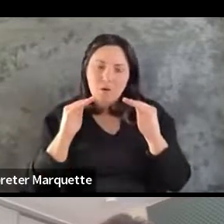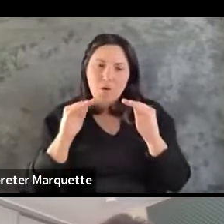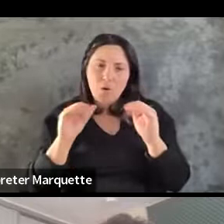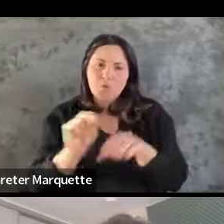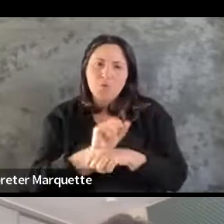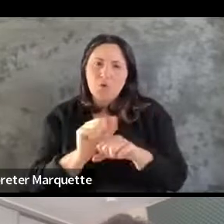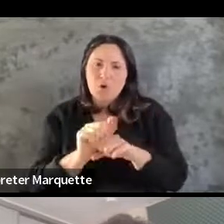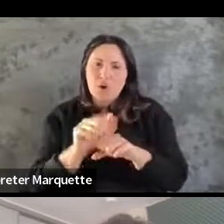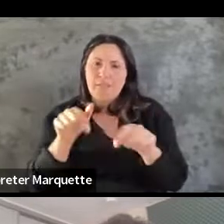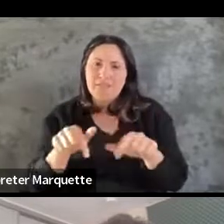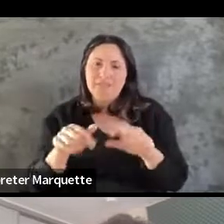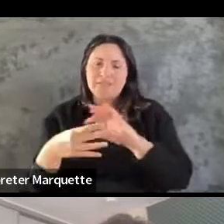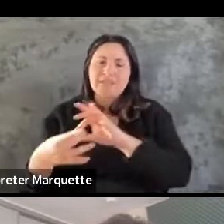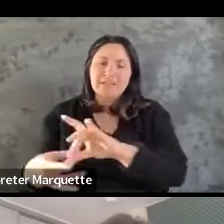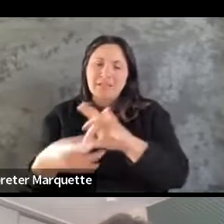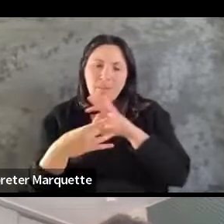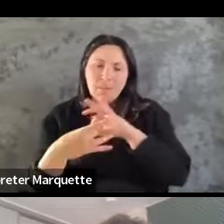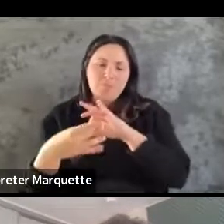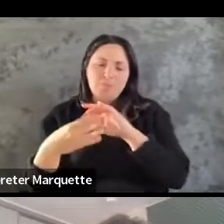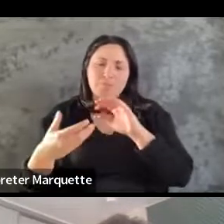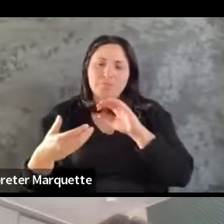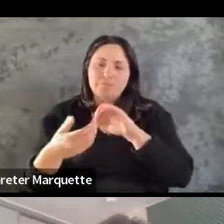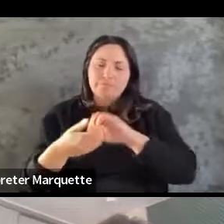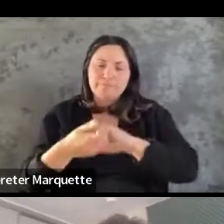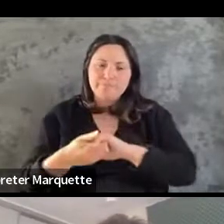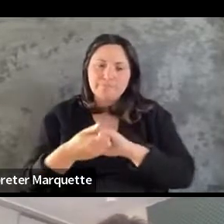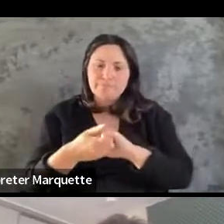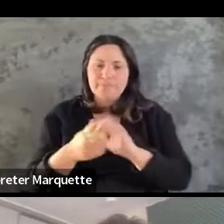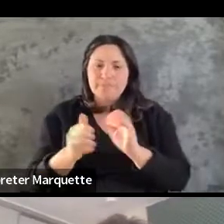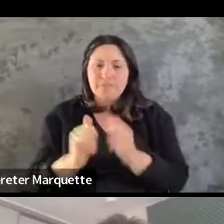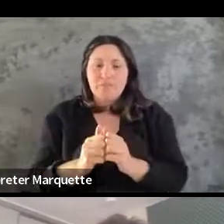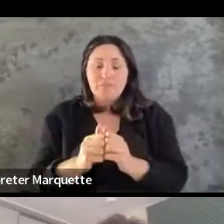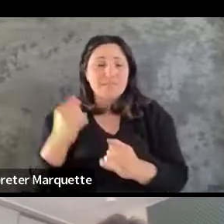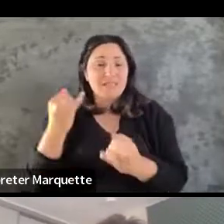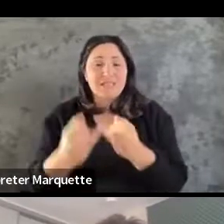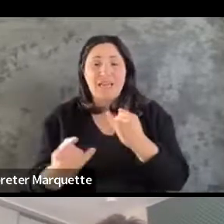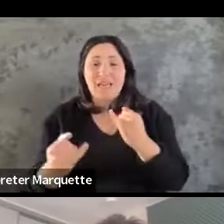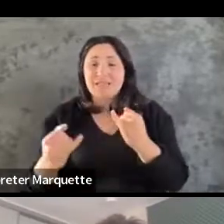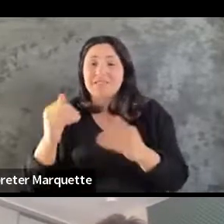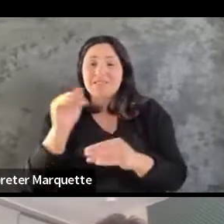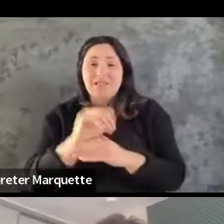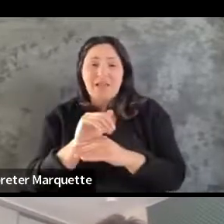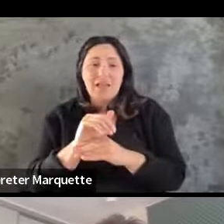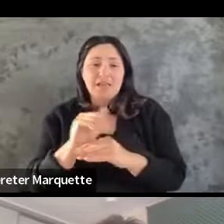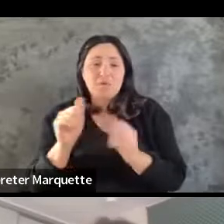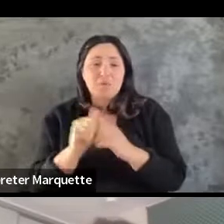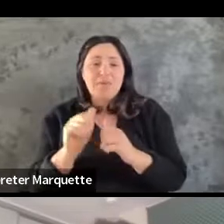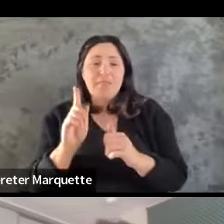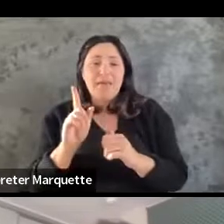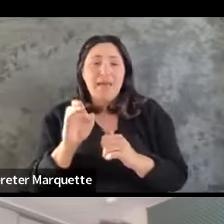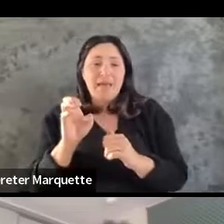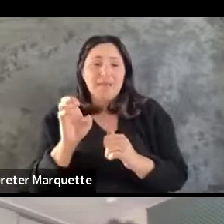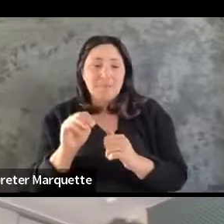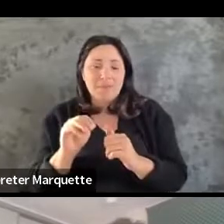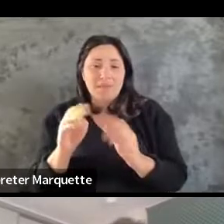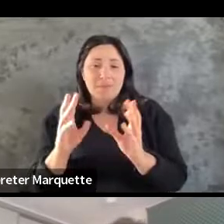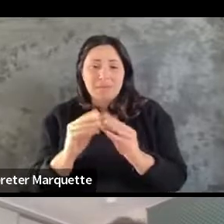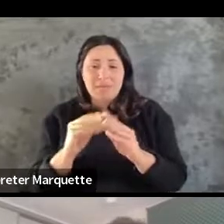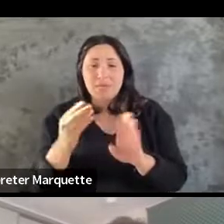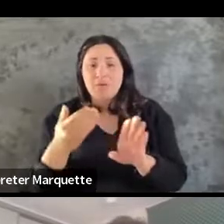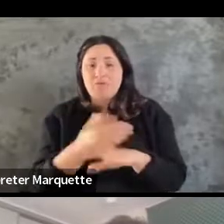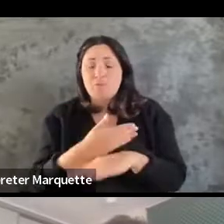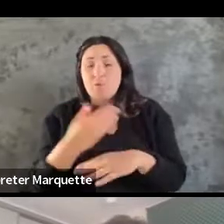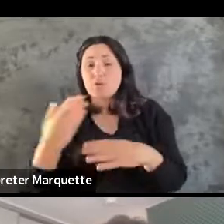thing collaboratively going forward. This is the last evening with admin before we break for the summer.